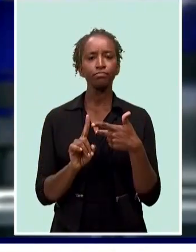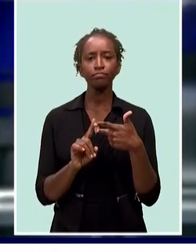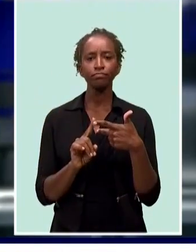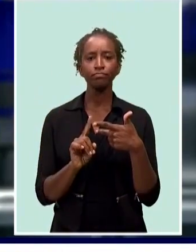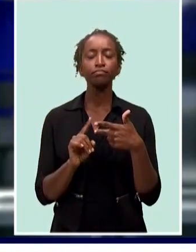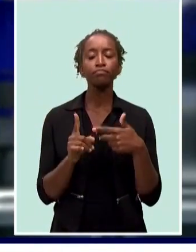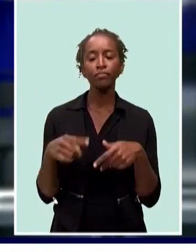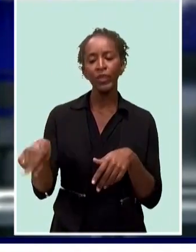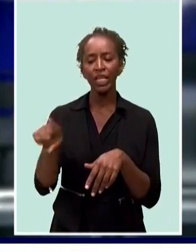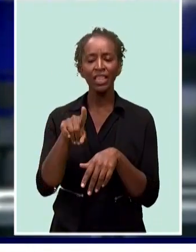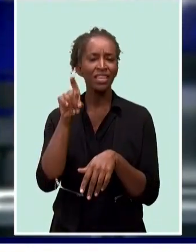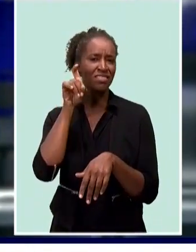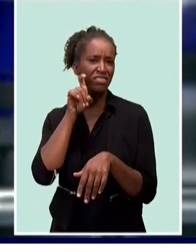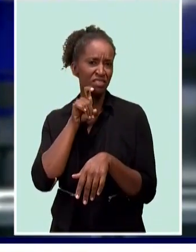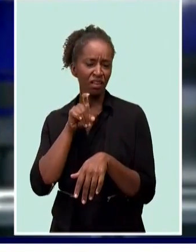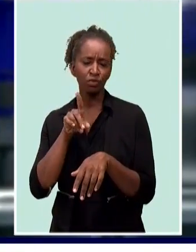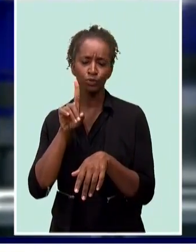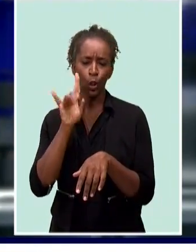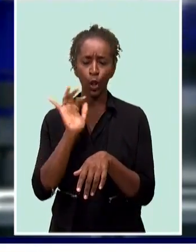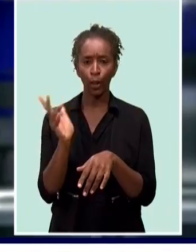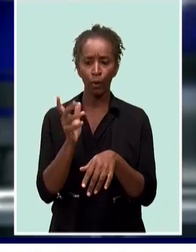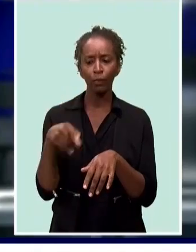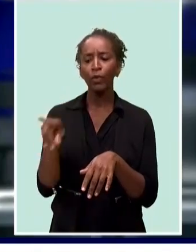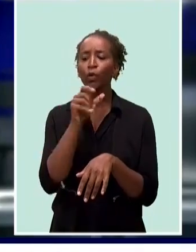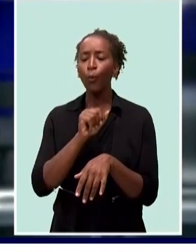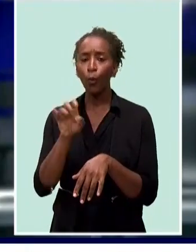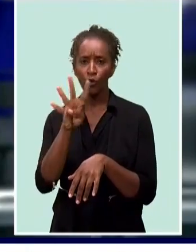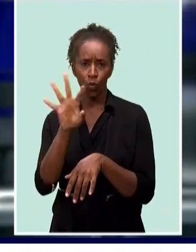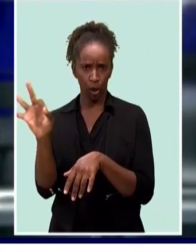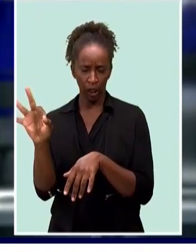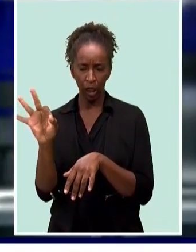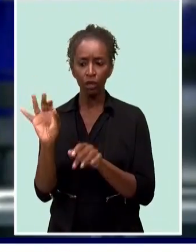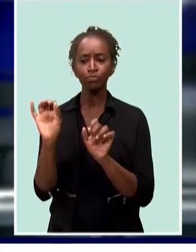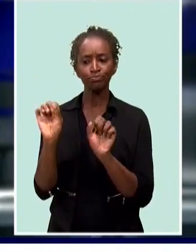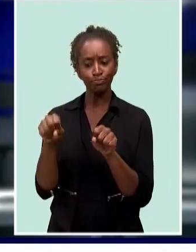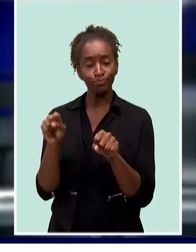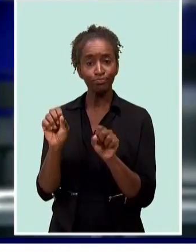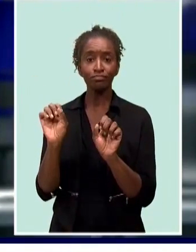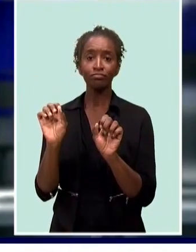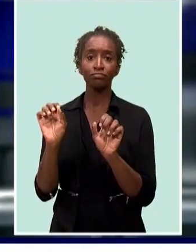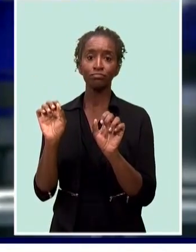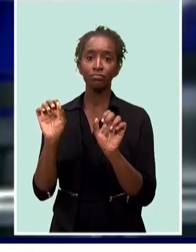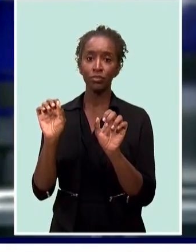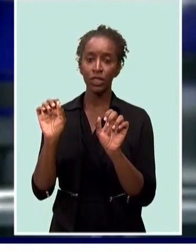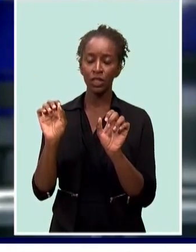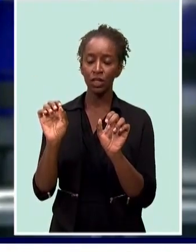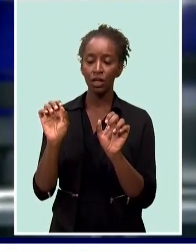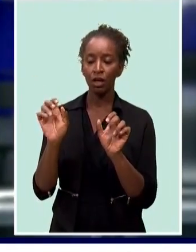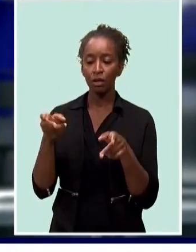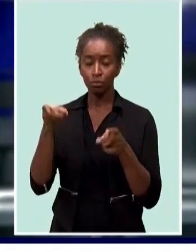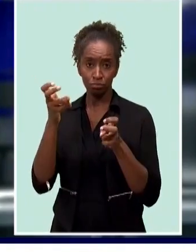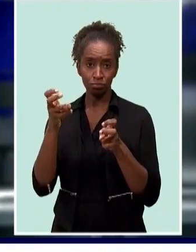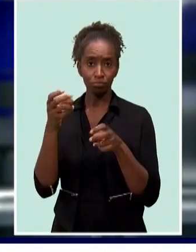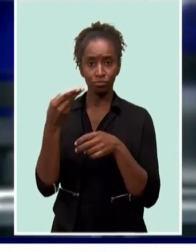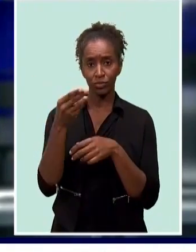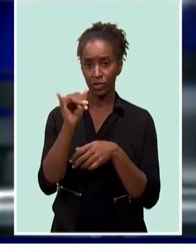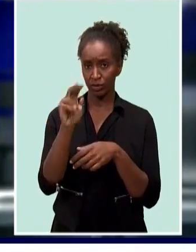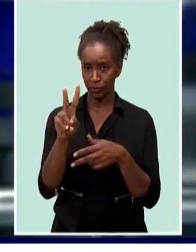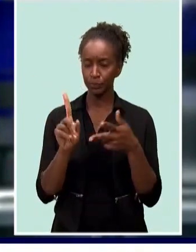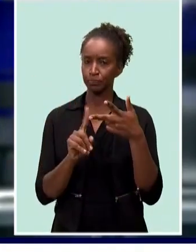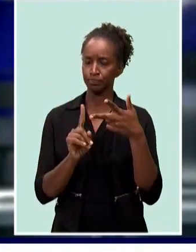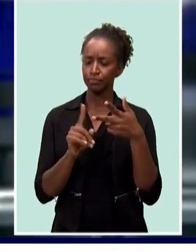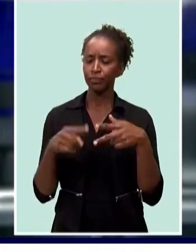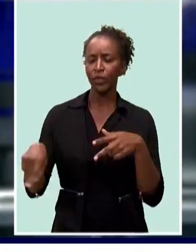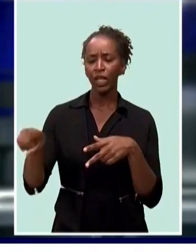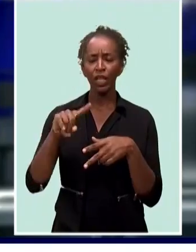the sexual behaviors of people over 49 that expose them to those diseases, and to identify the risk reduction practices